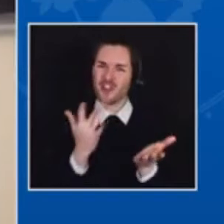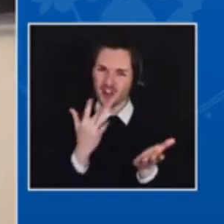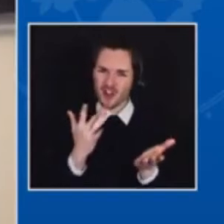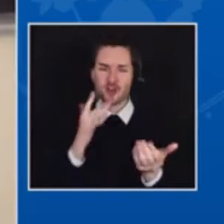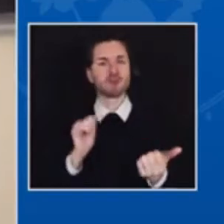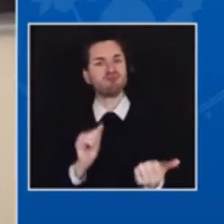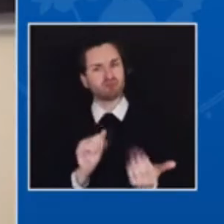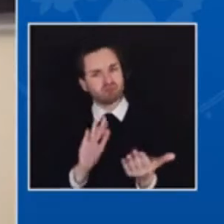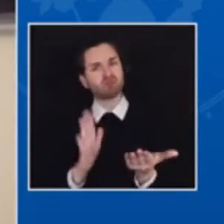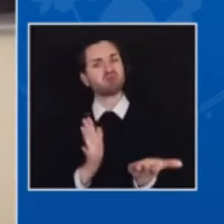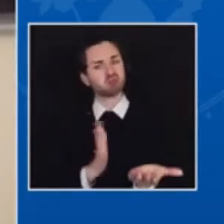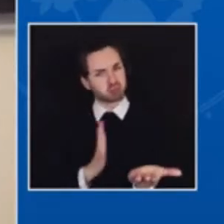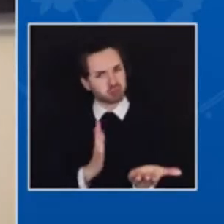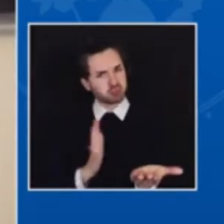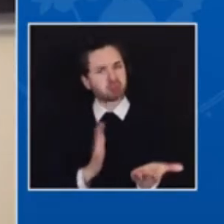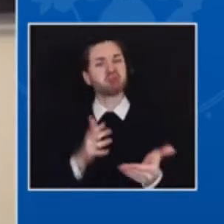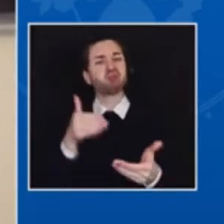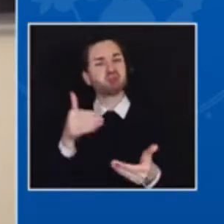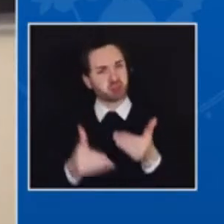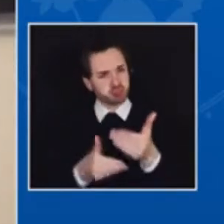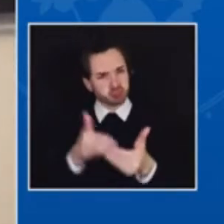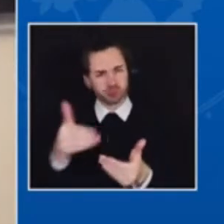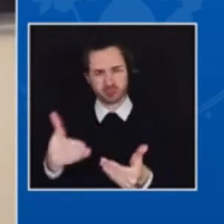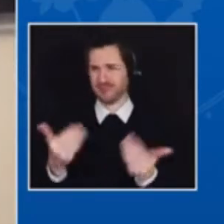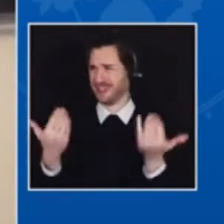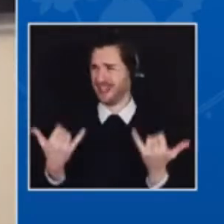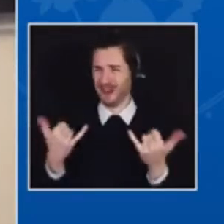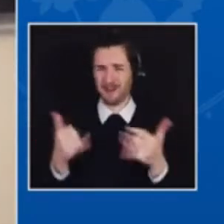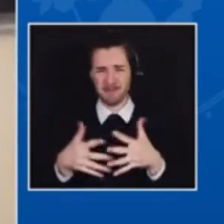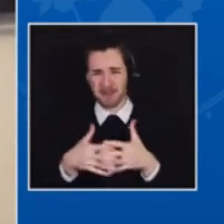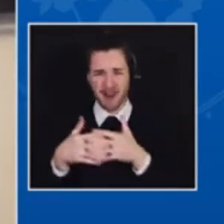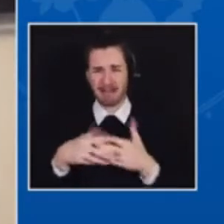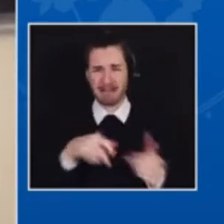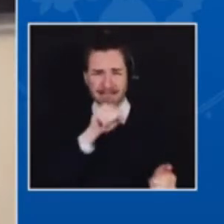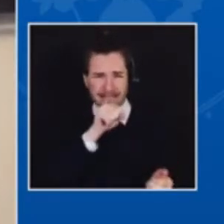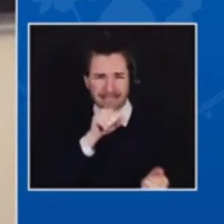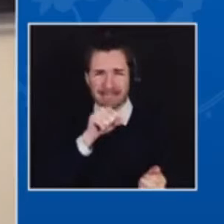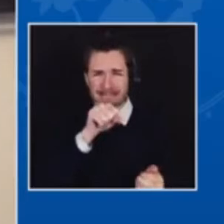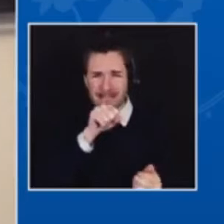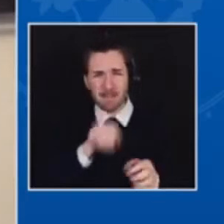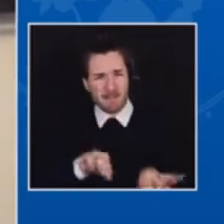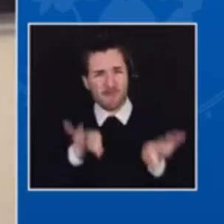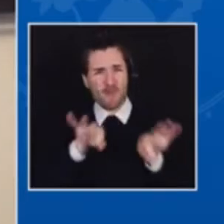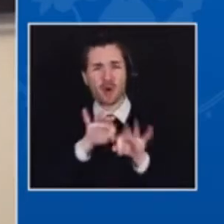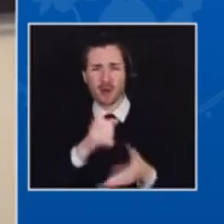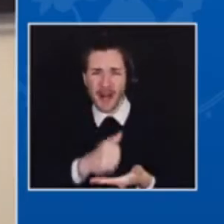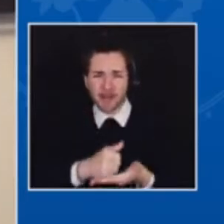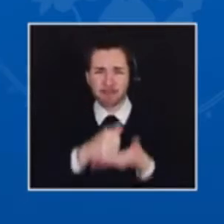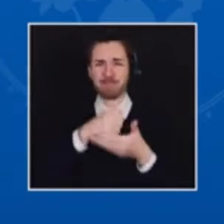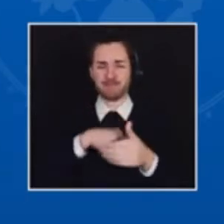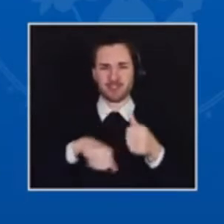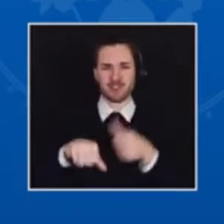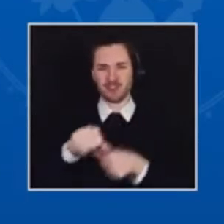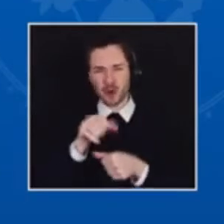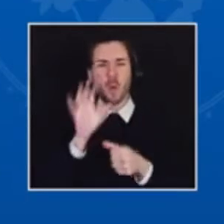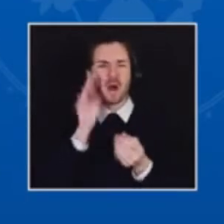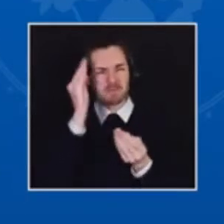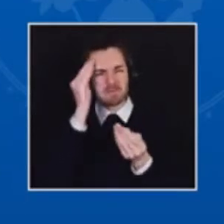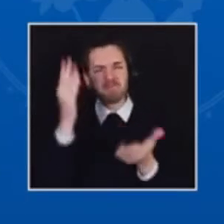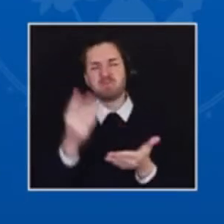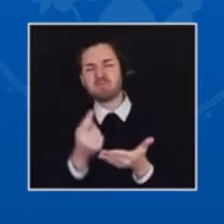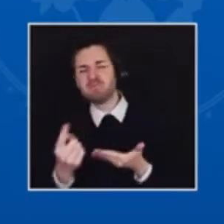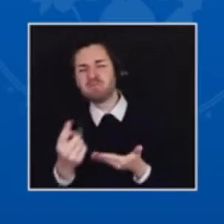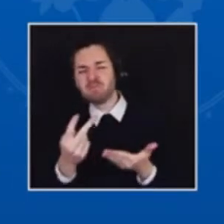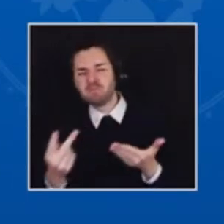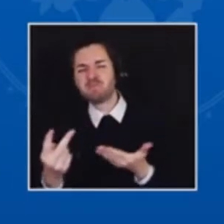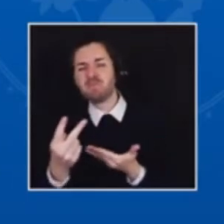our country is facing uh and I expect um you'll know more soon you'll know more in the coming weeks